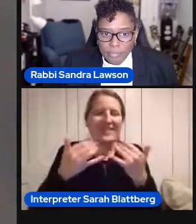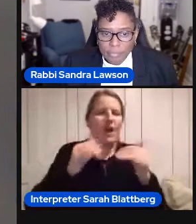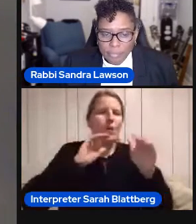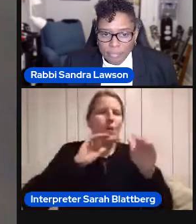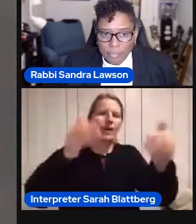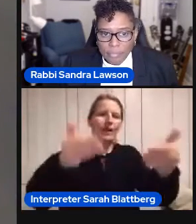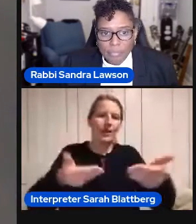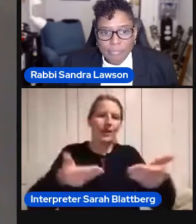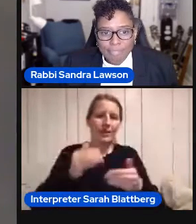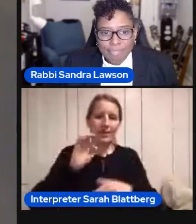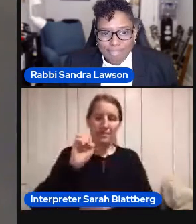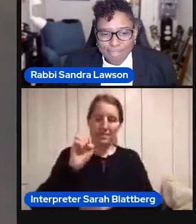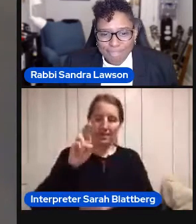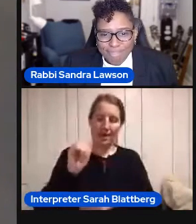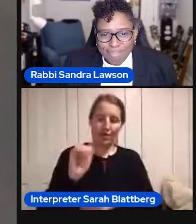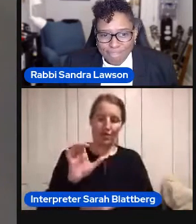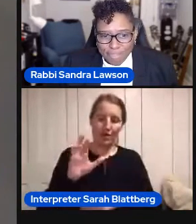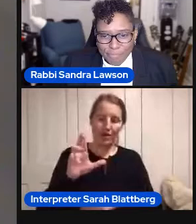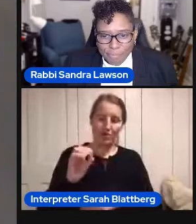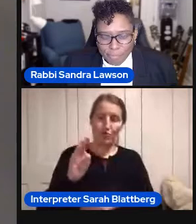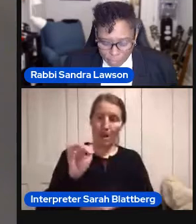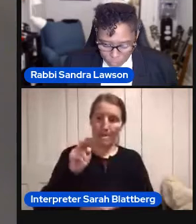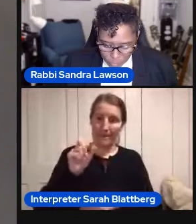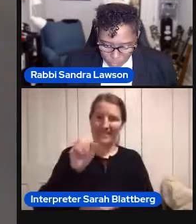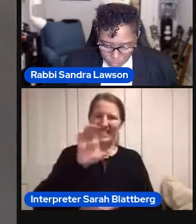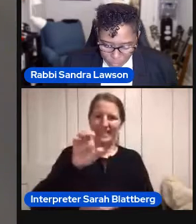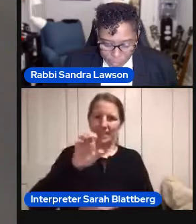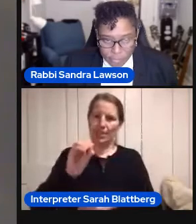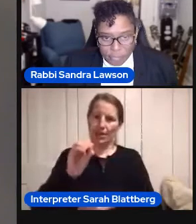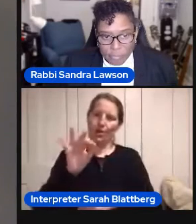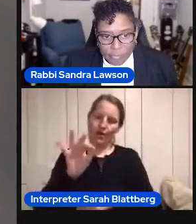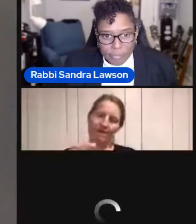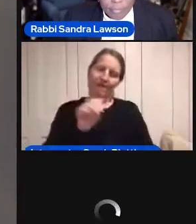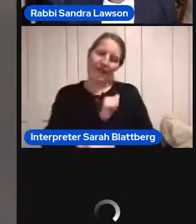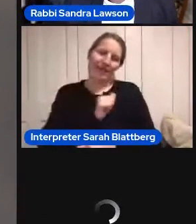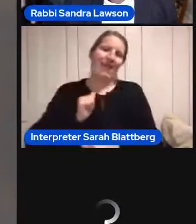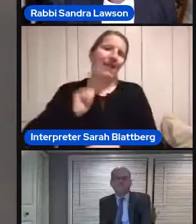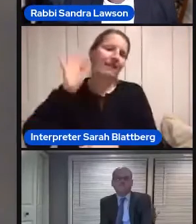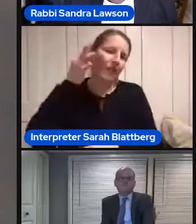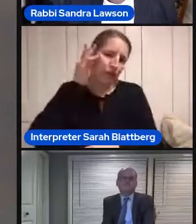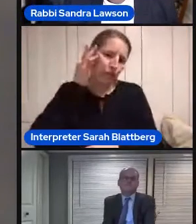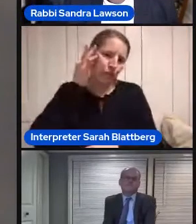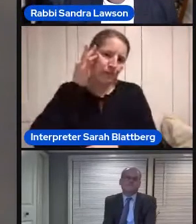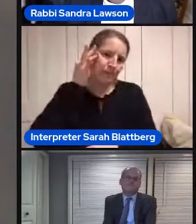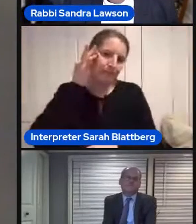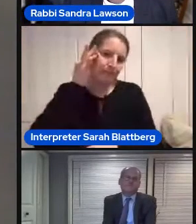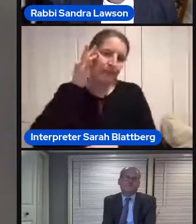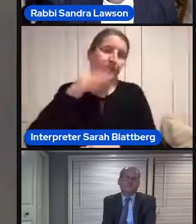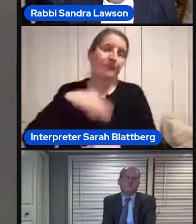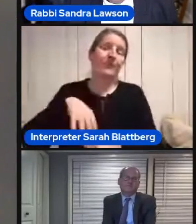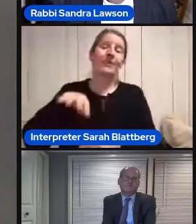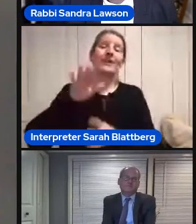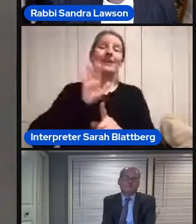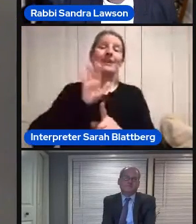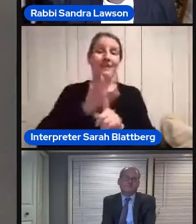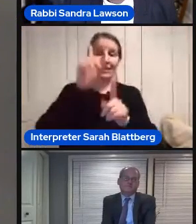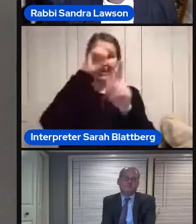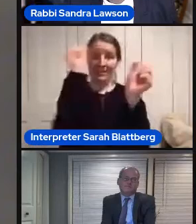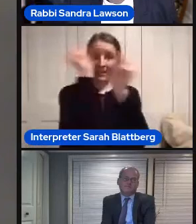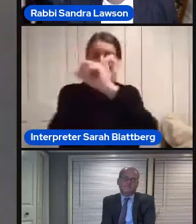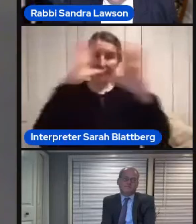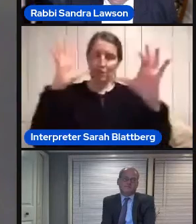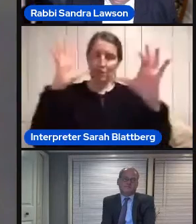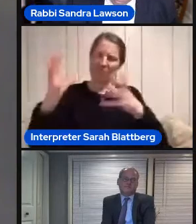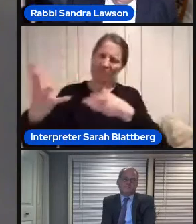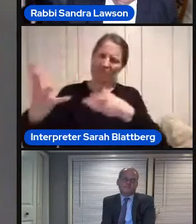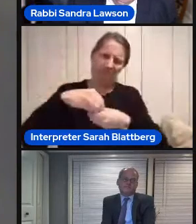welcome Eric Robbins, the CEO of our Jewish Atlanta Federation, whose vision to engage us in